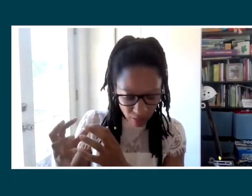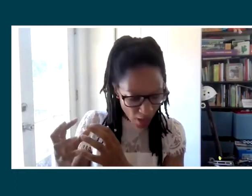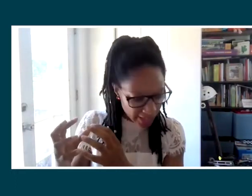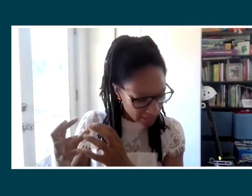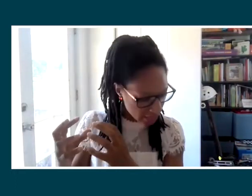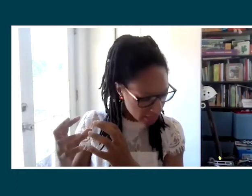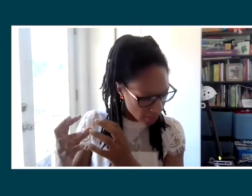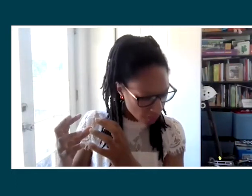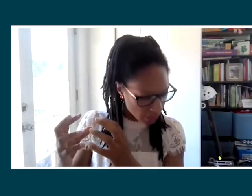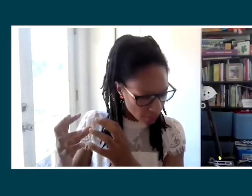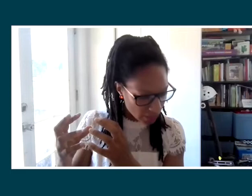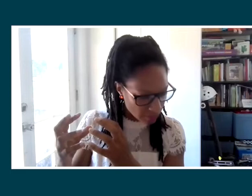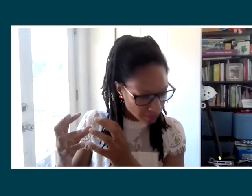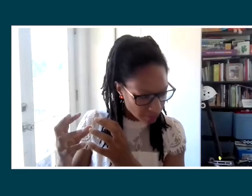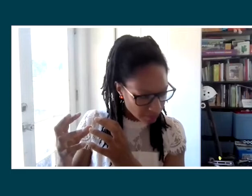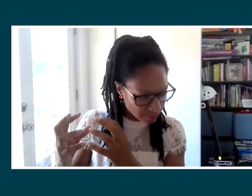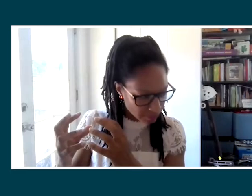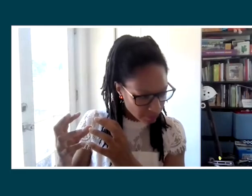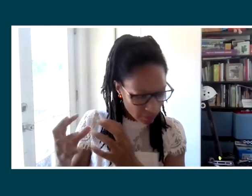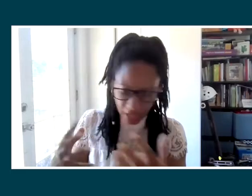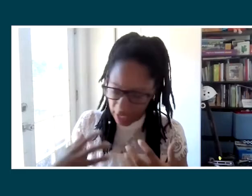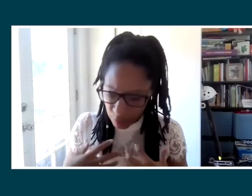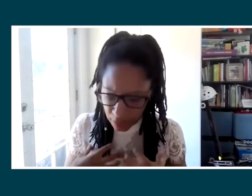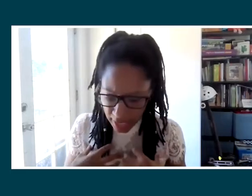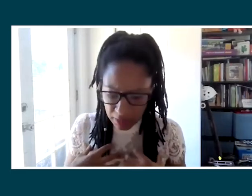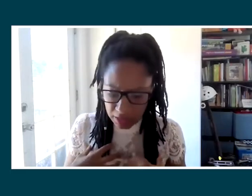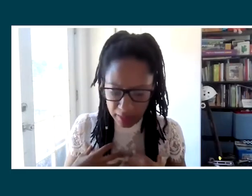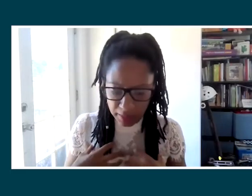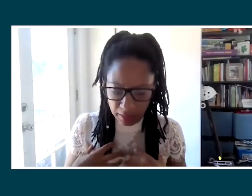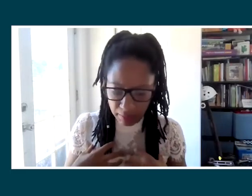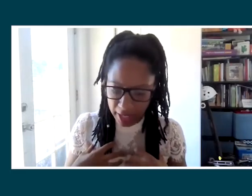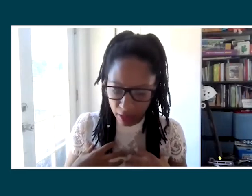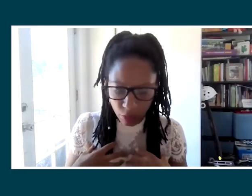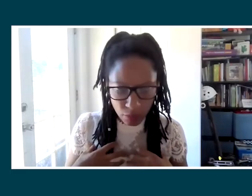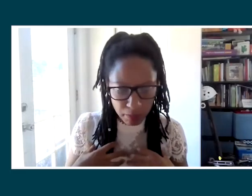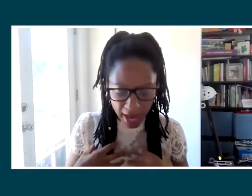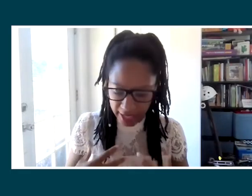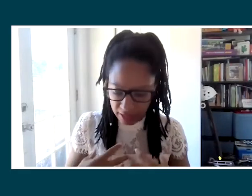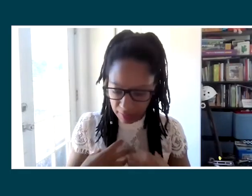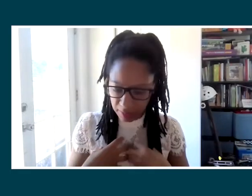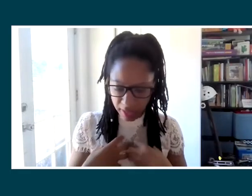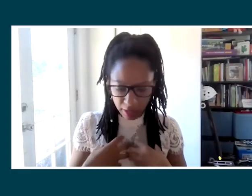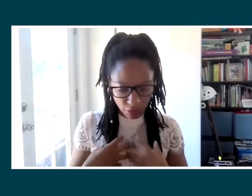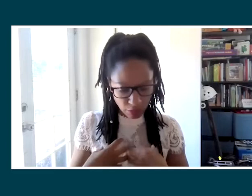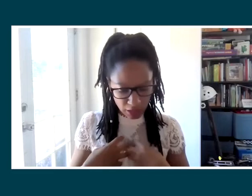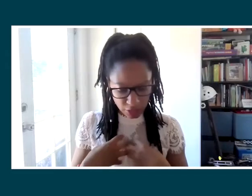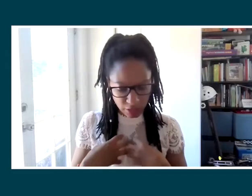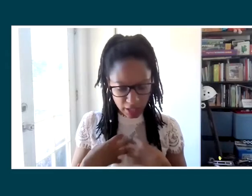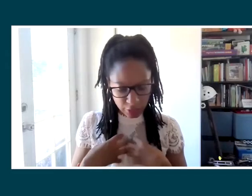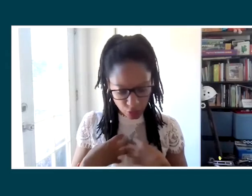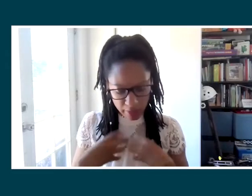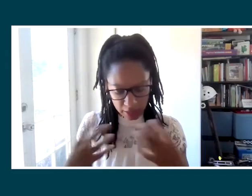Why is it that we and I want to name, this might be my own bias and maybe my